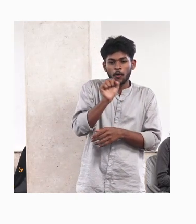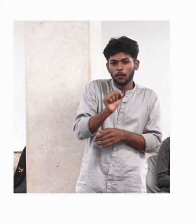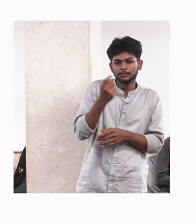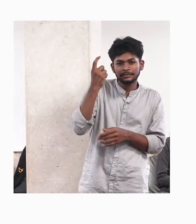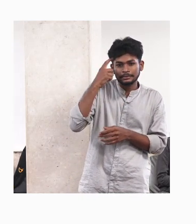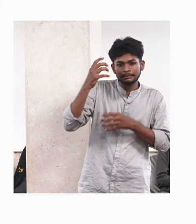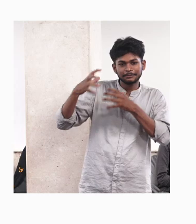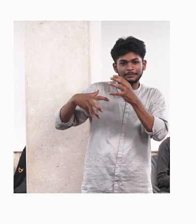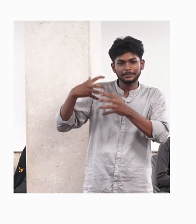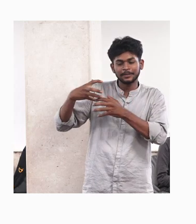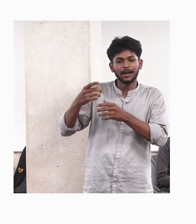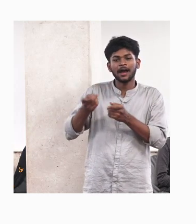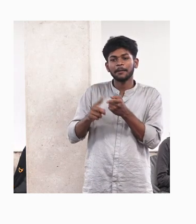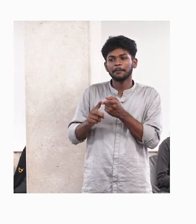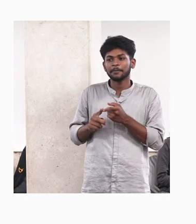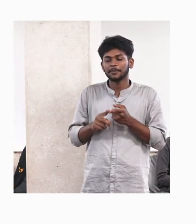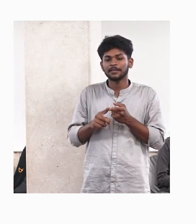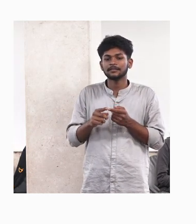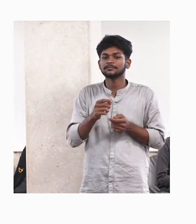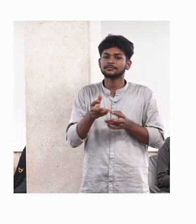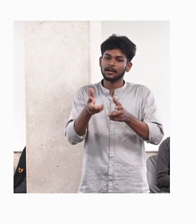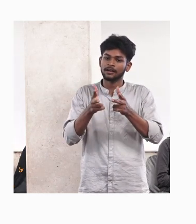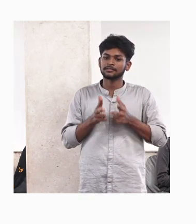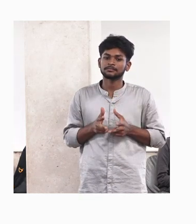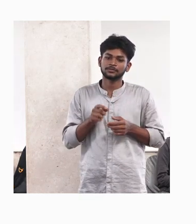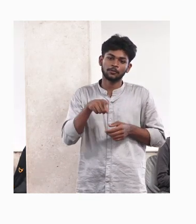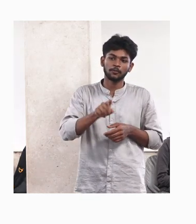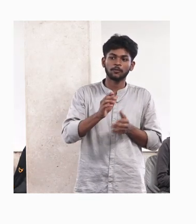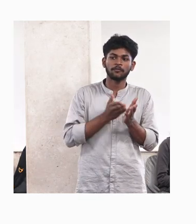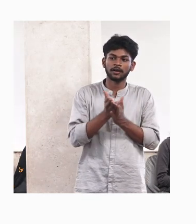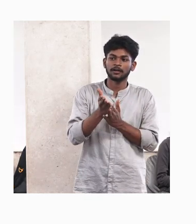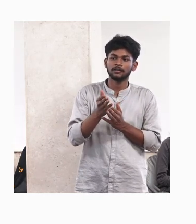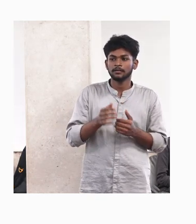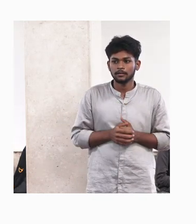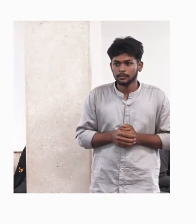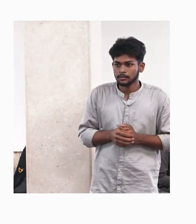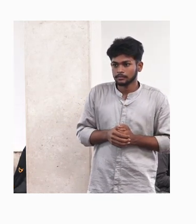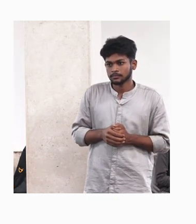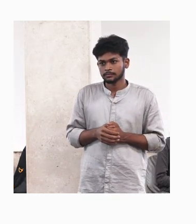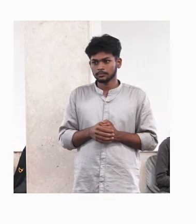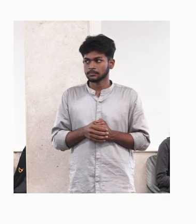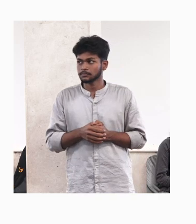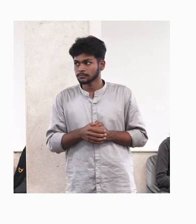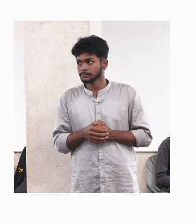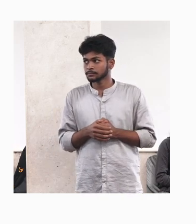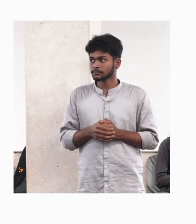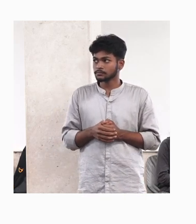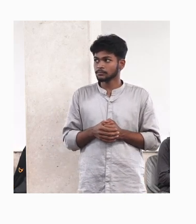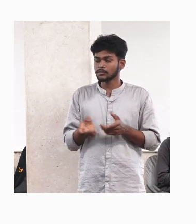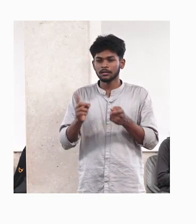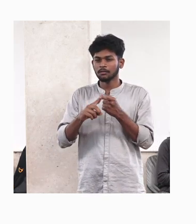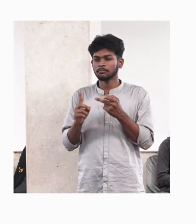that will come up at first. Well, this just to, in a